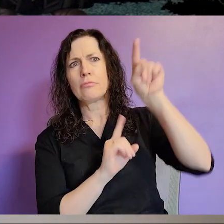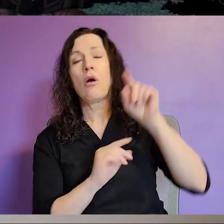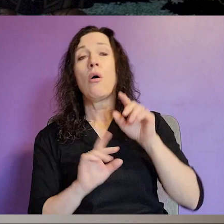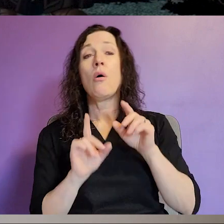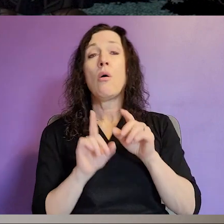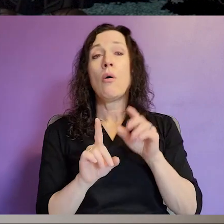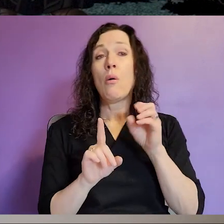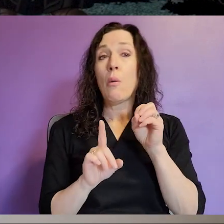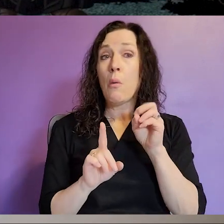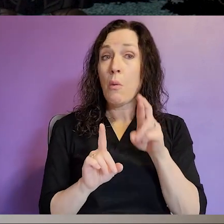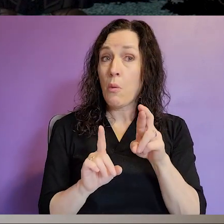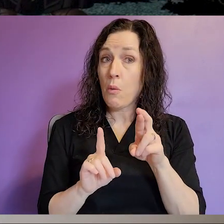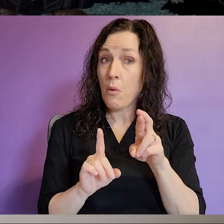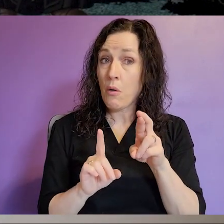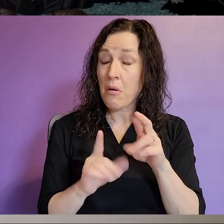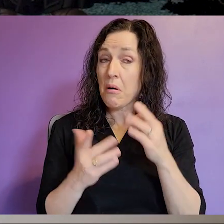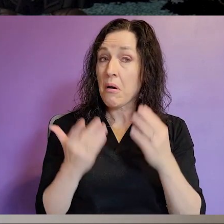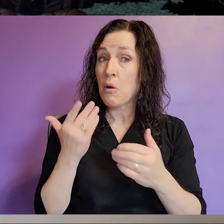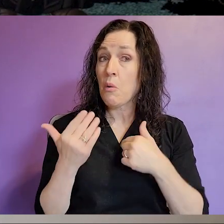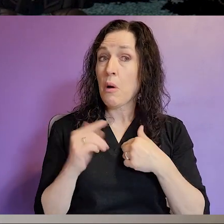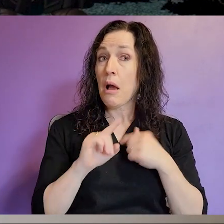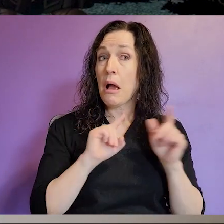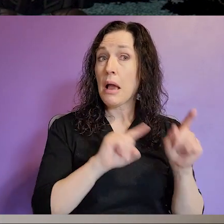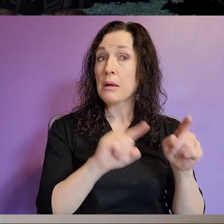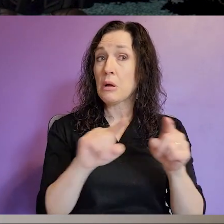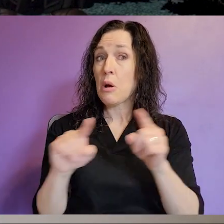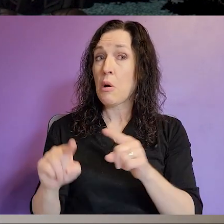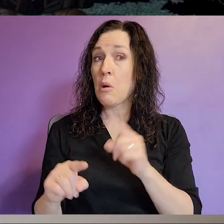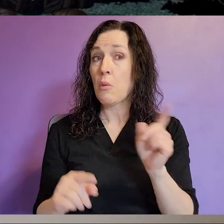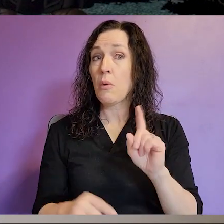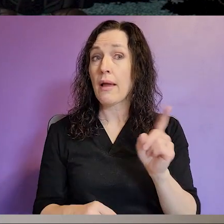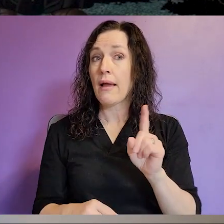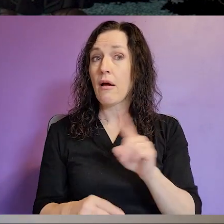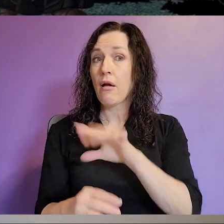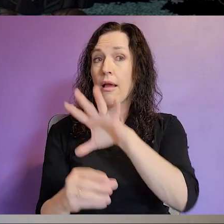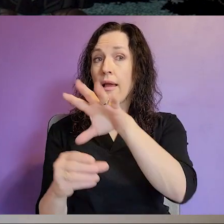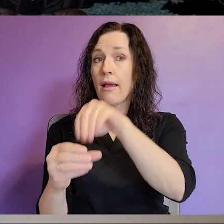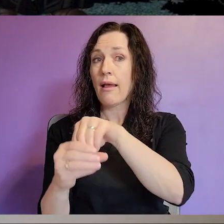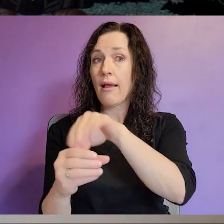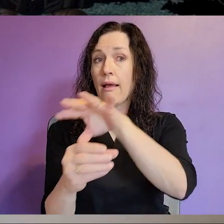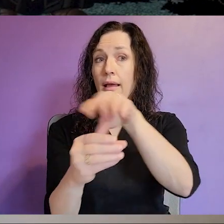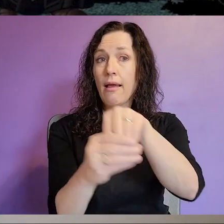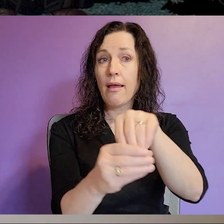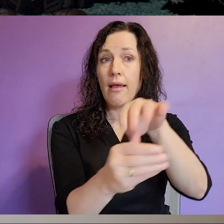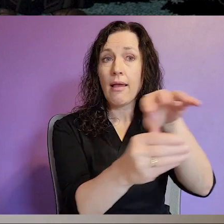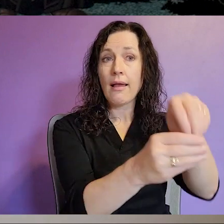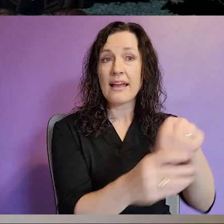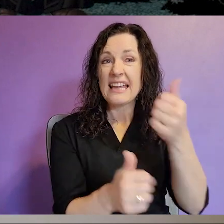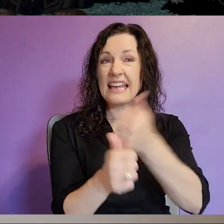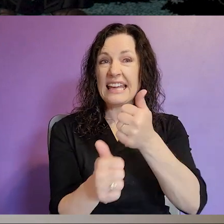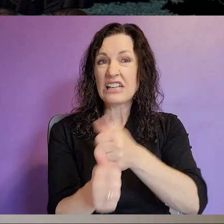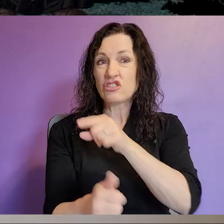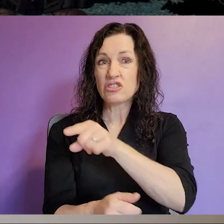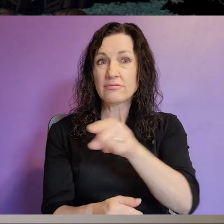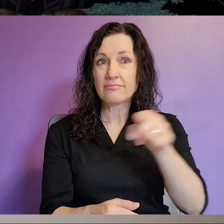is that heaven? Or is it where I am going is into you?